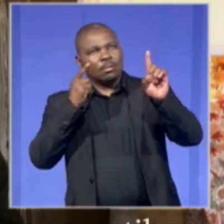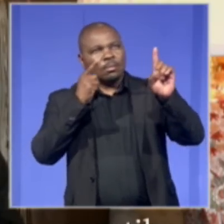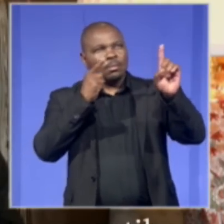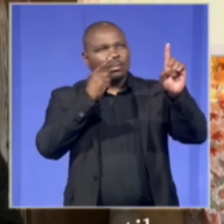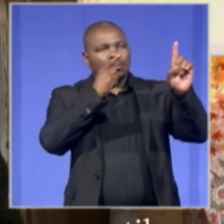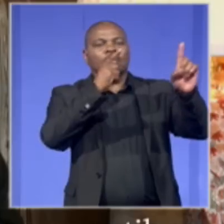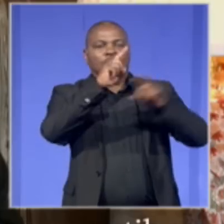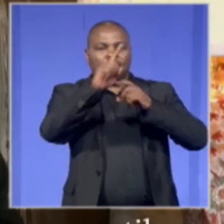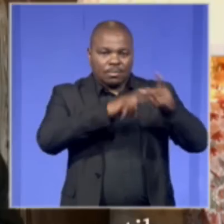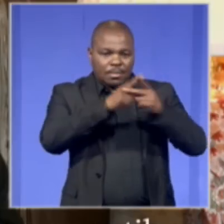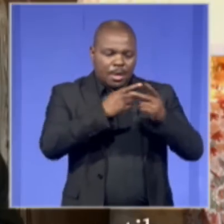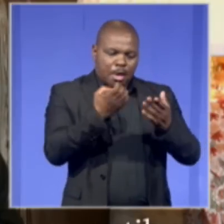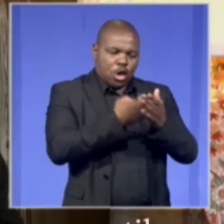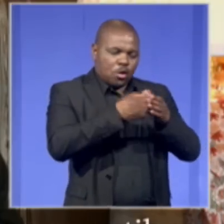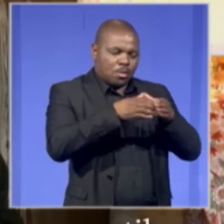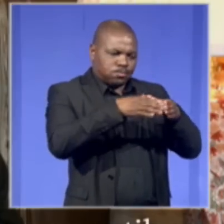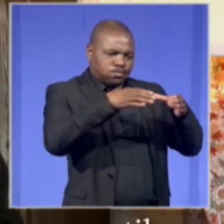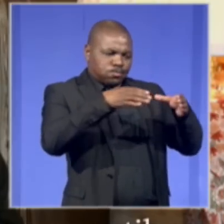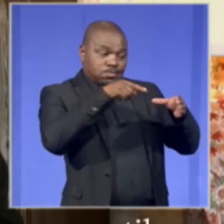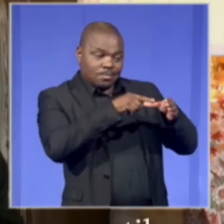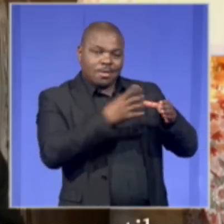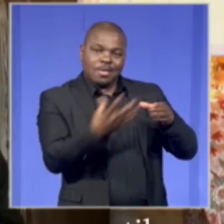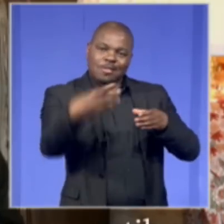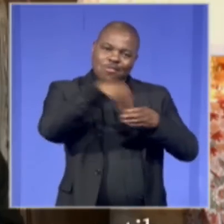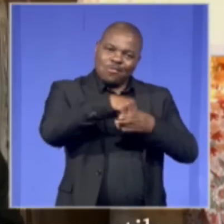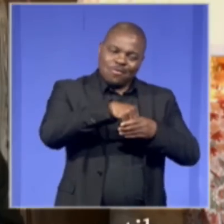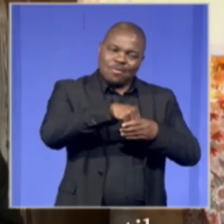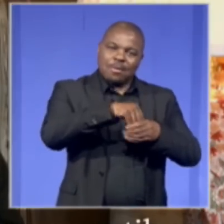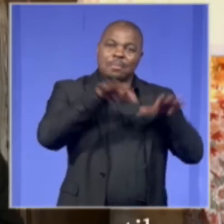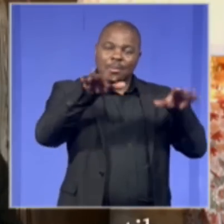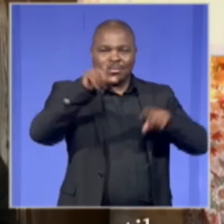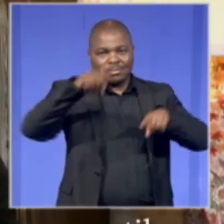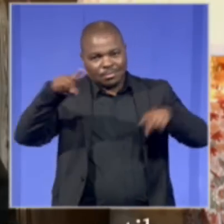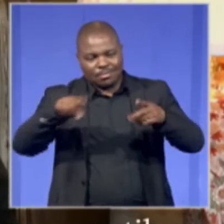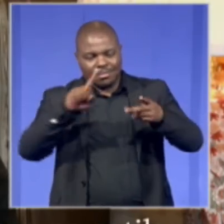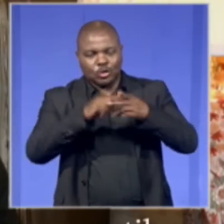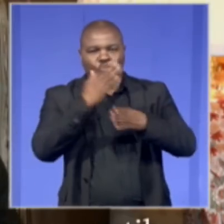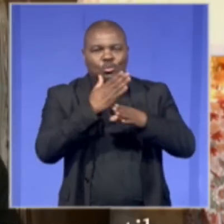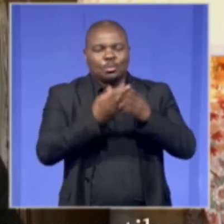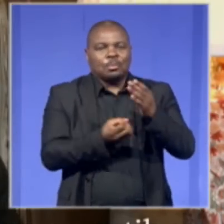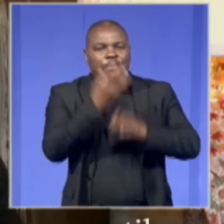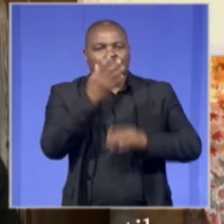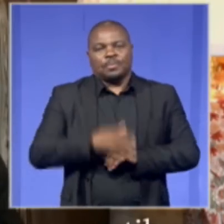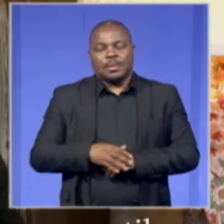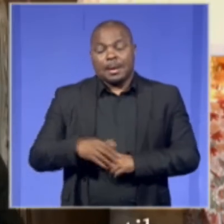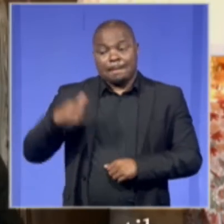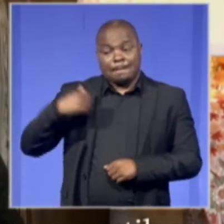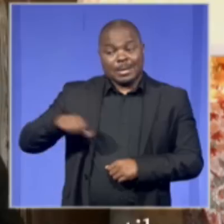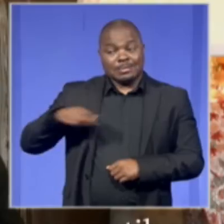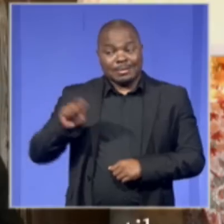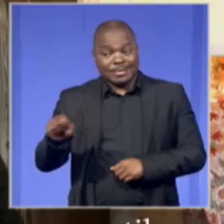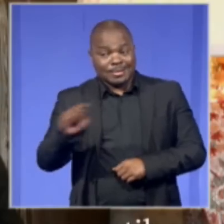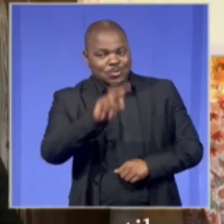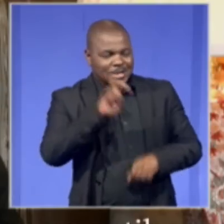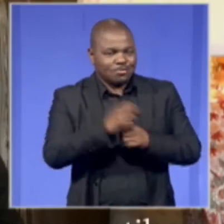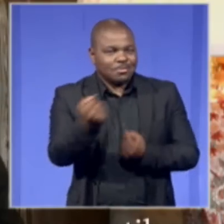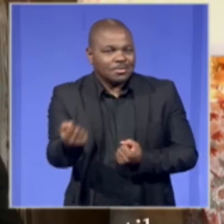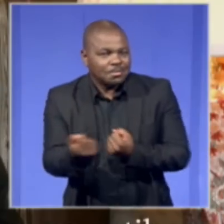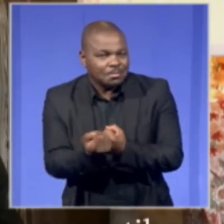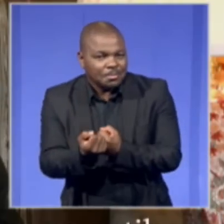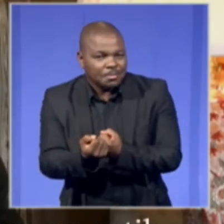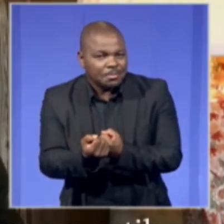an inclusive economy and create jobs. We need to support our municipalities to ensure that